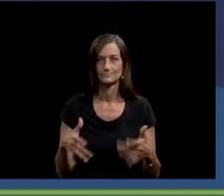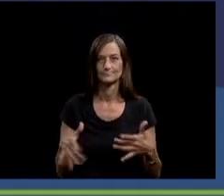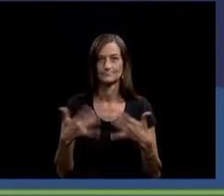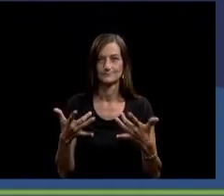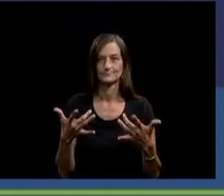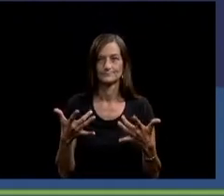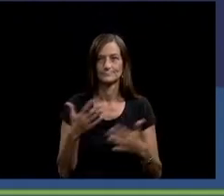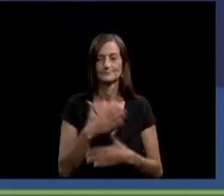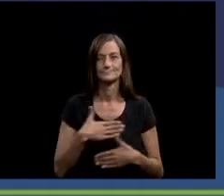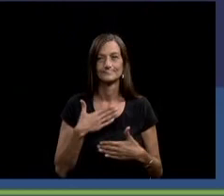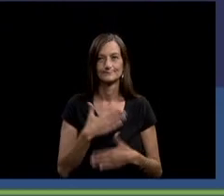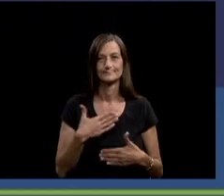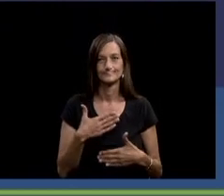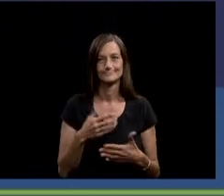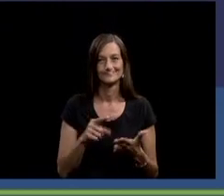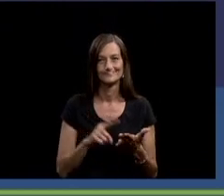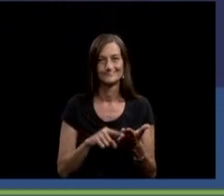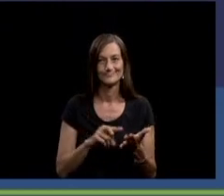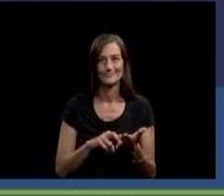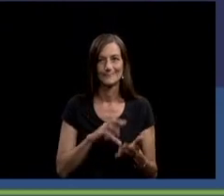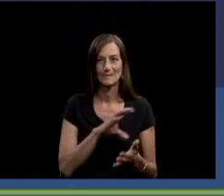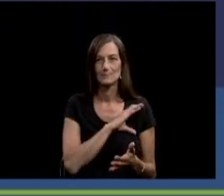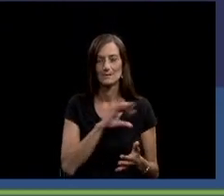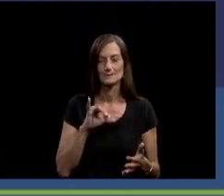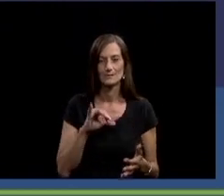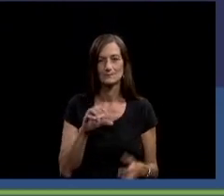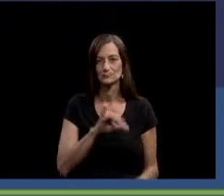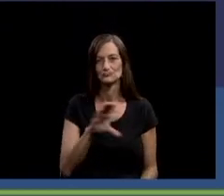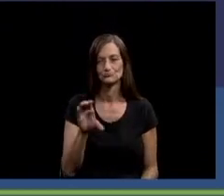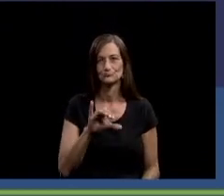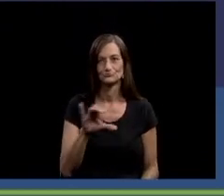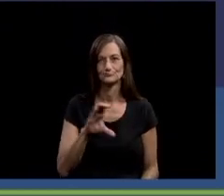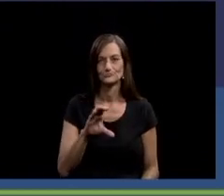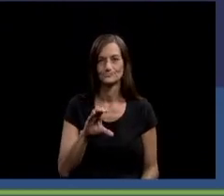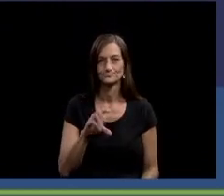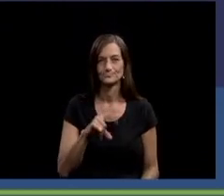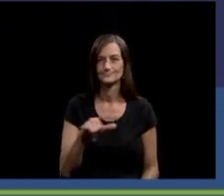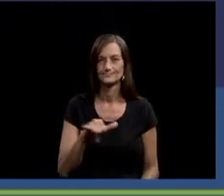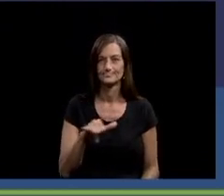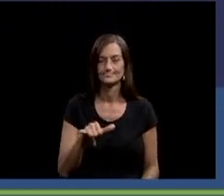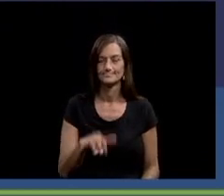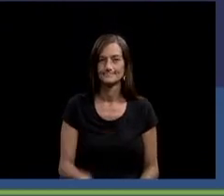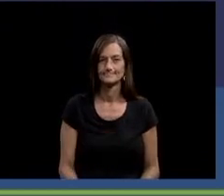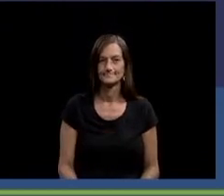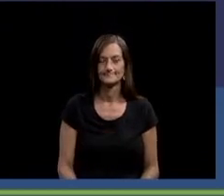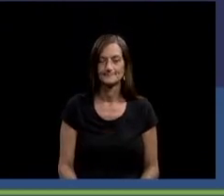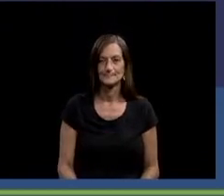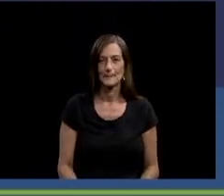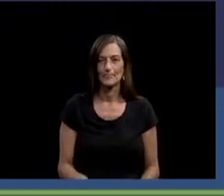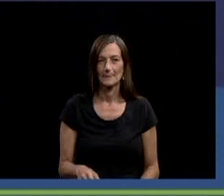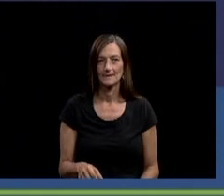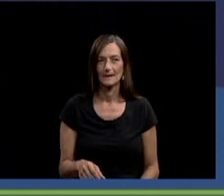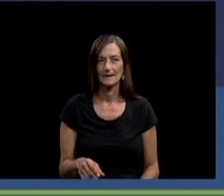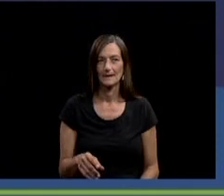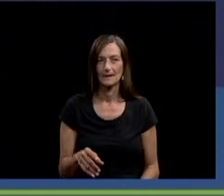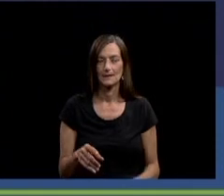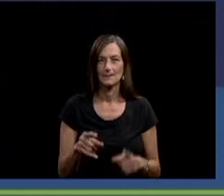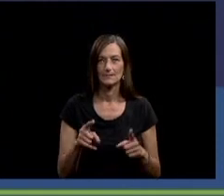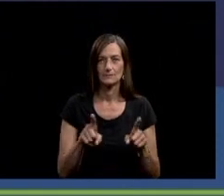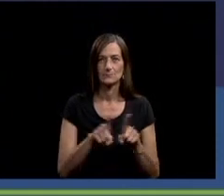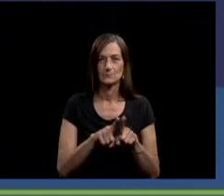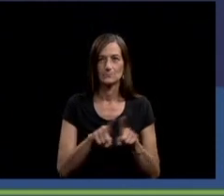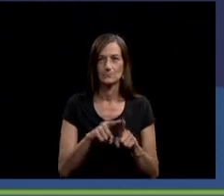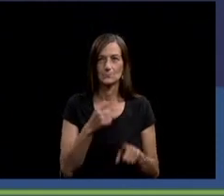involved in teaching that class. We also conducted the annual Red Ribbon Week anti-drug message